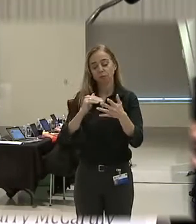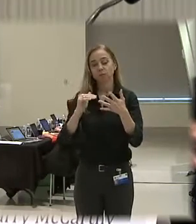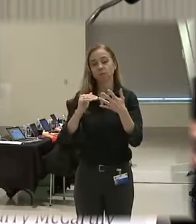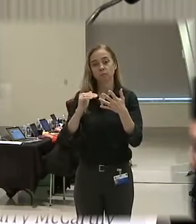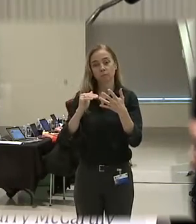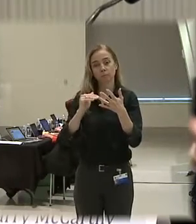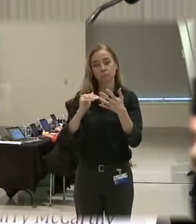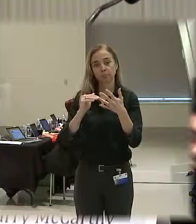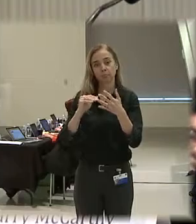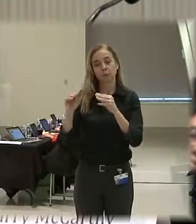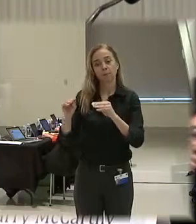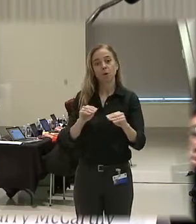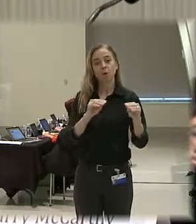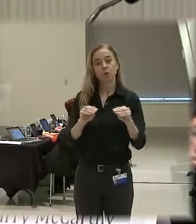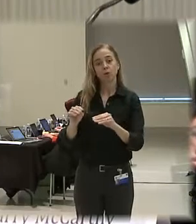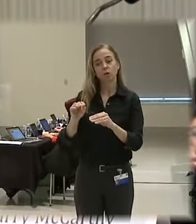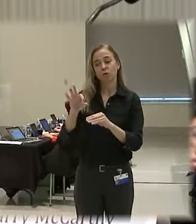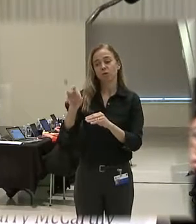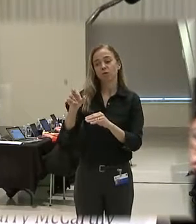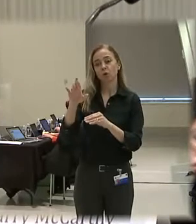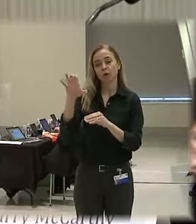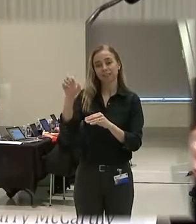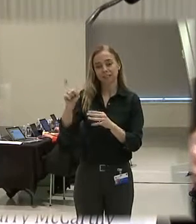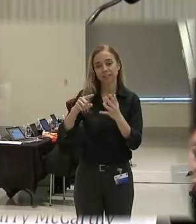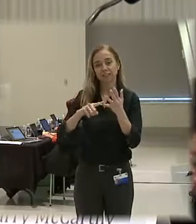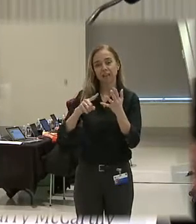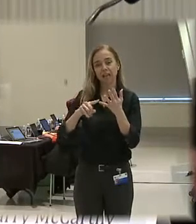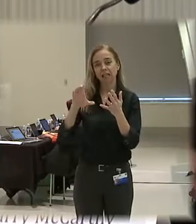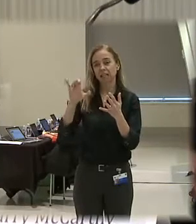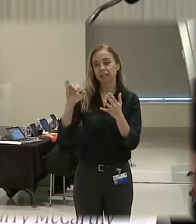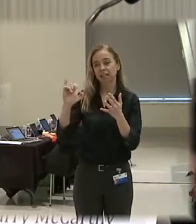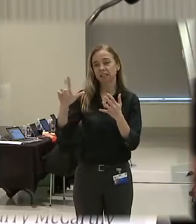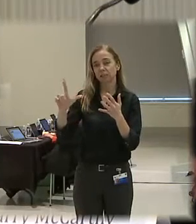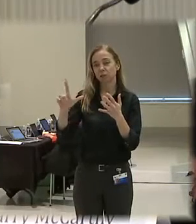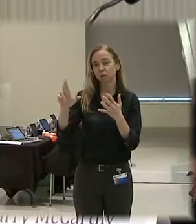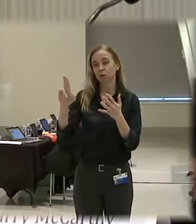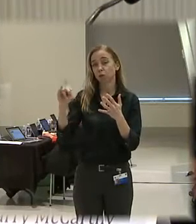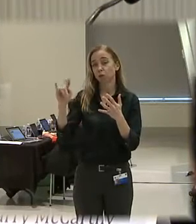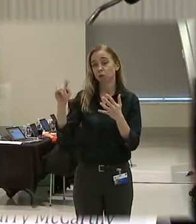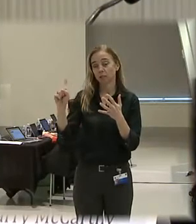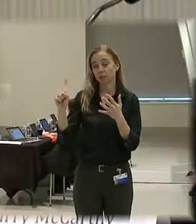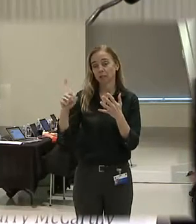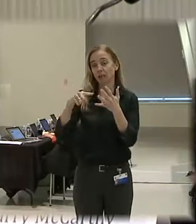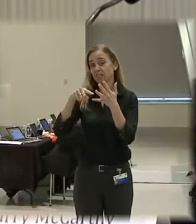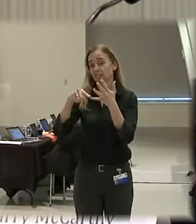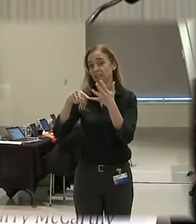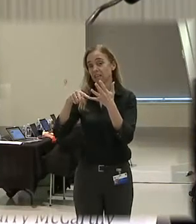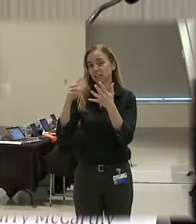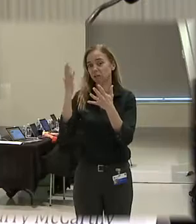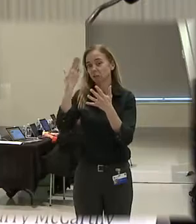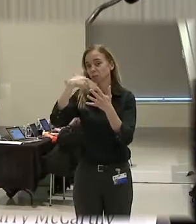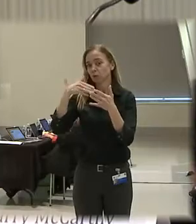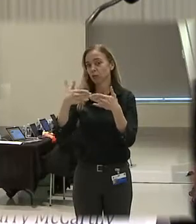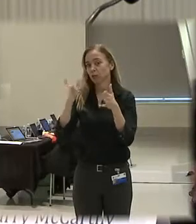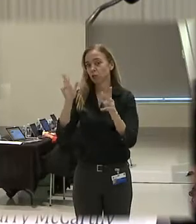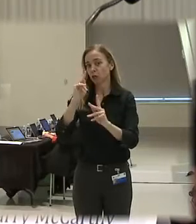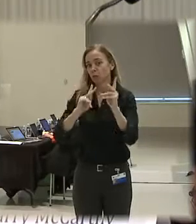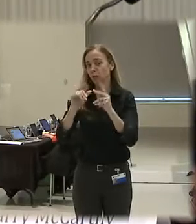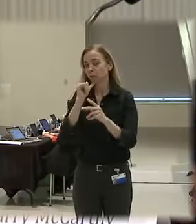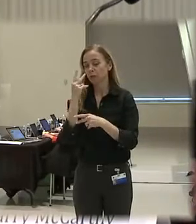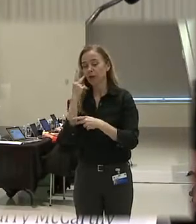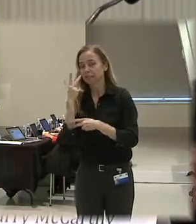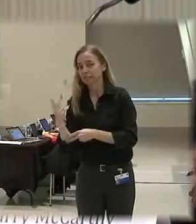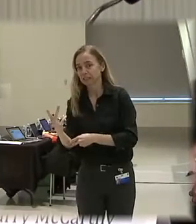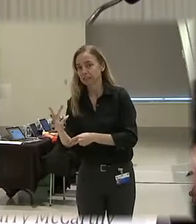field forces and the civil disturbance units, which all of those units were kept out of sight of the general public. They